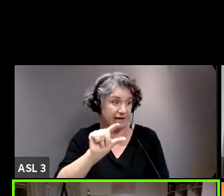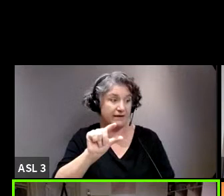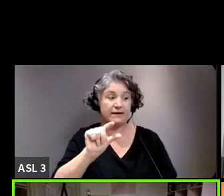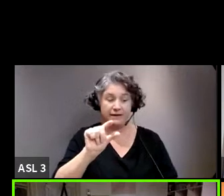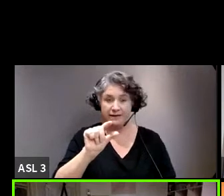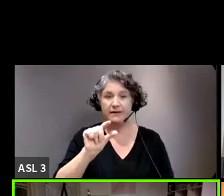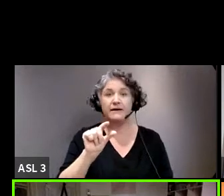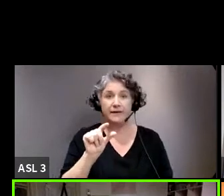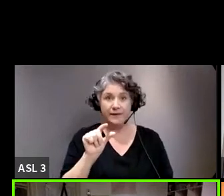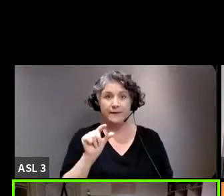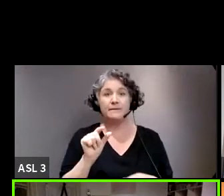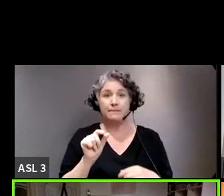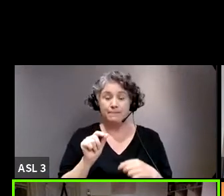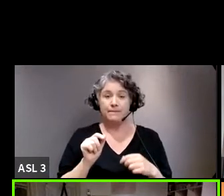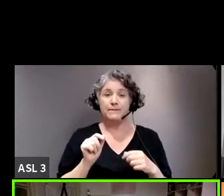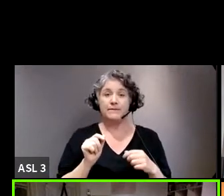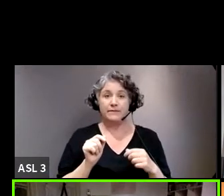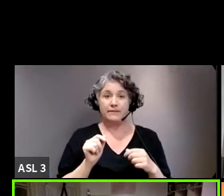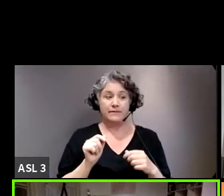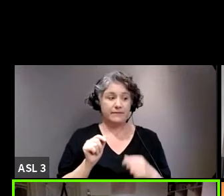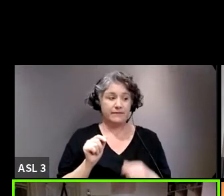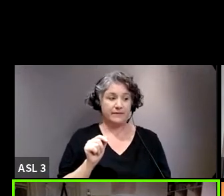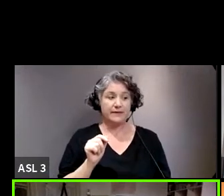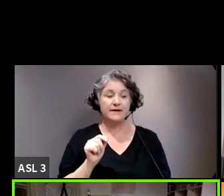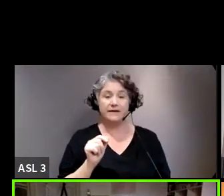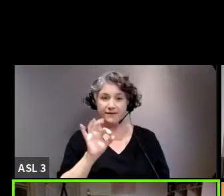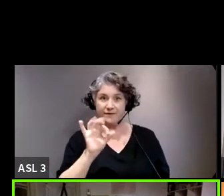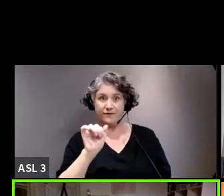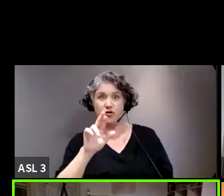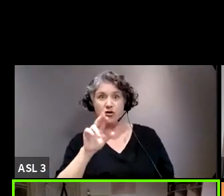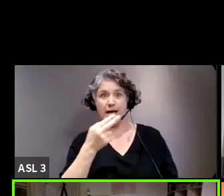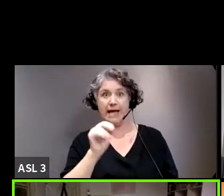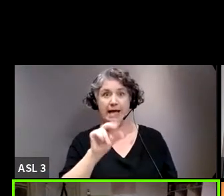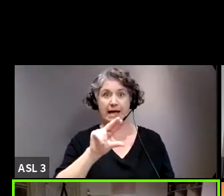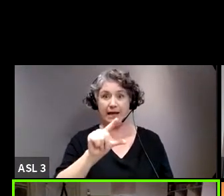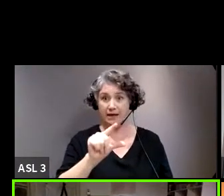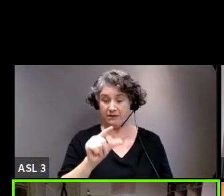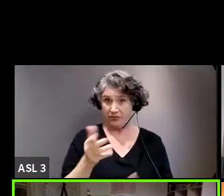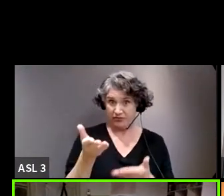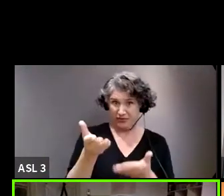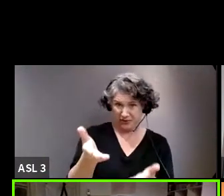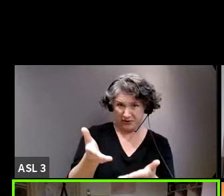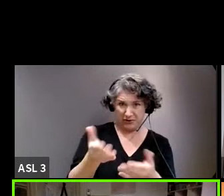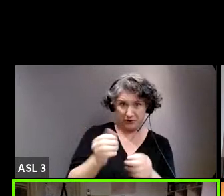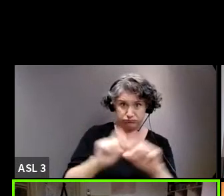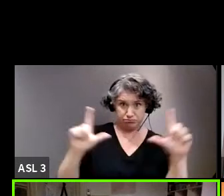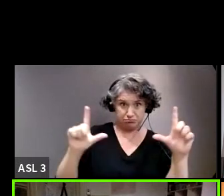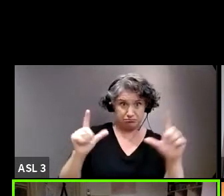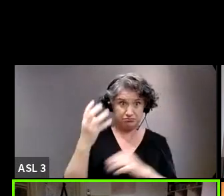i would ask if they're there if they can join us now